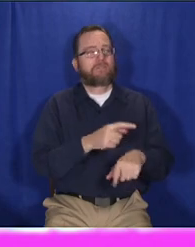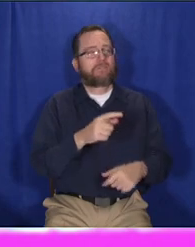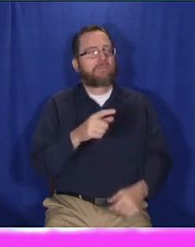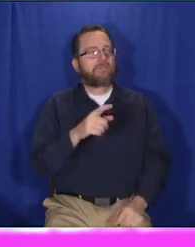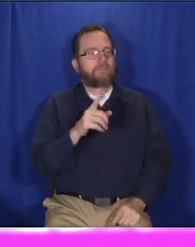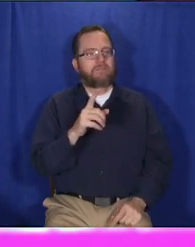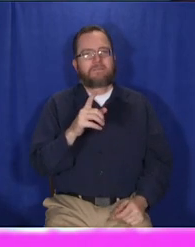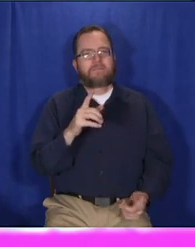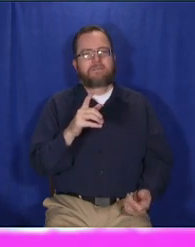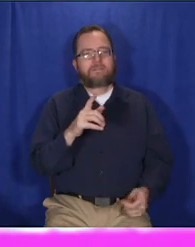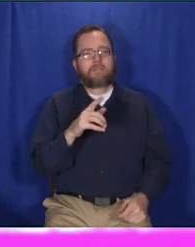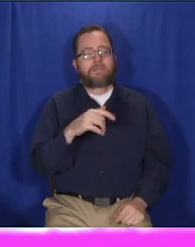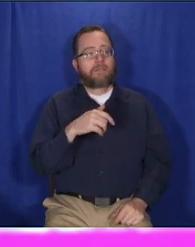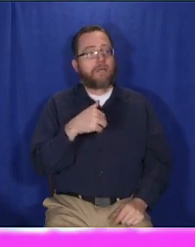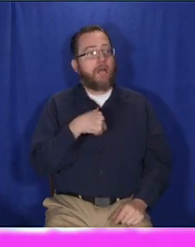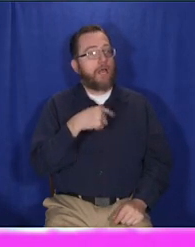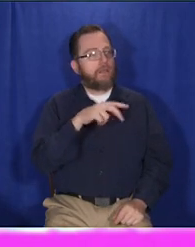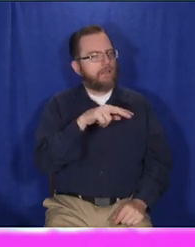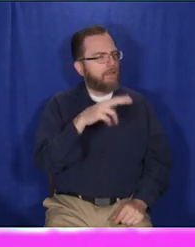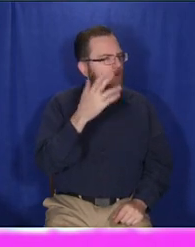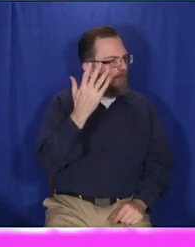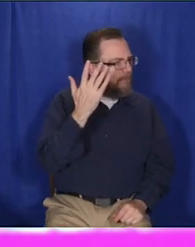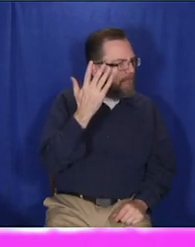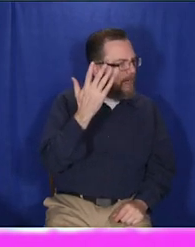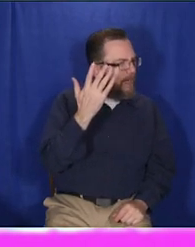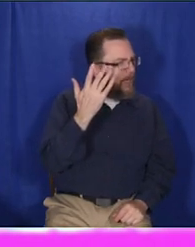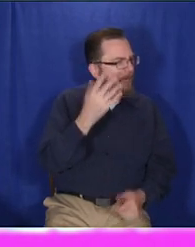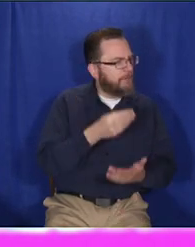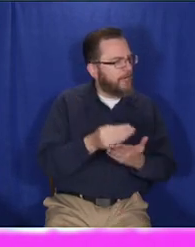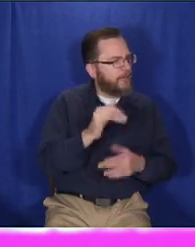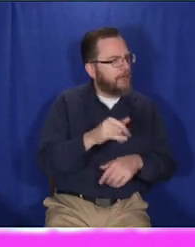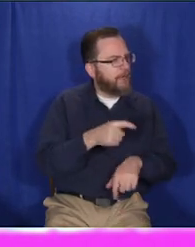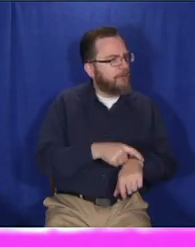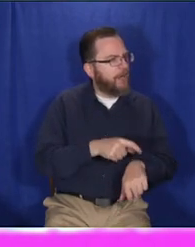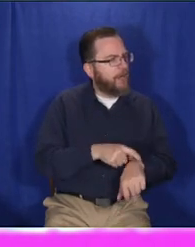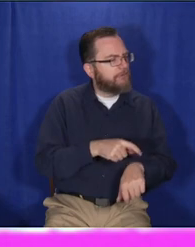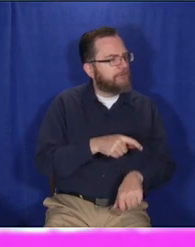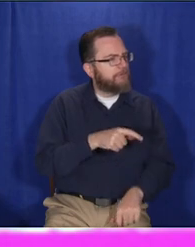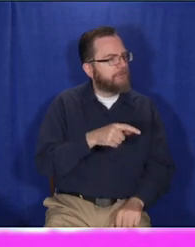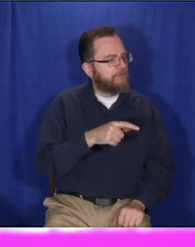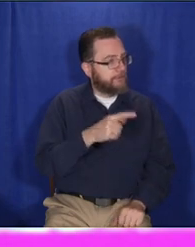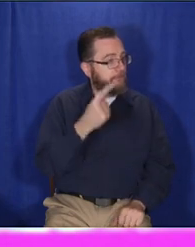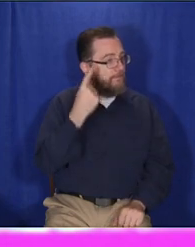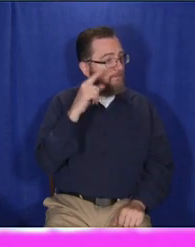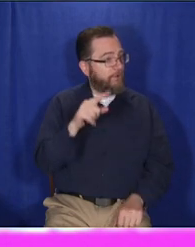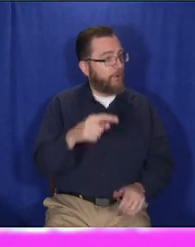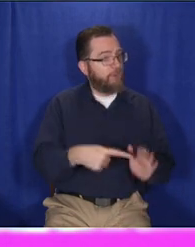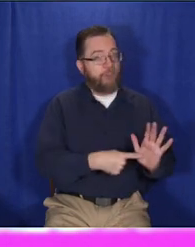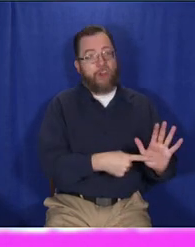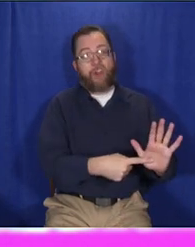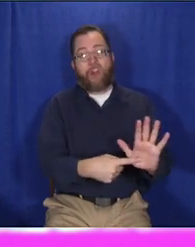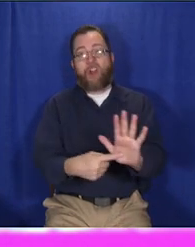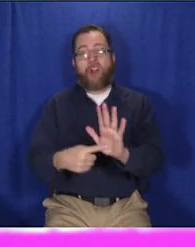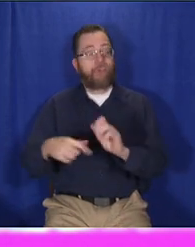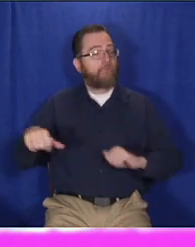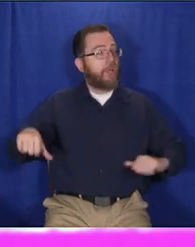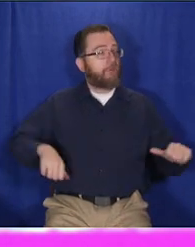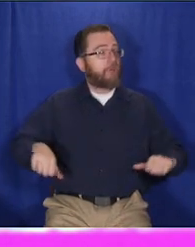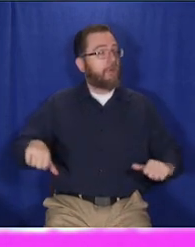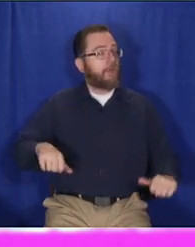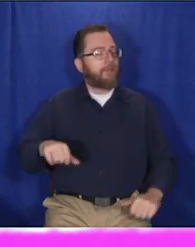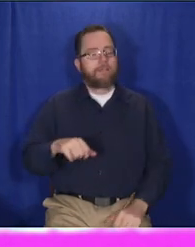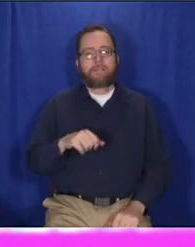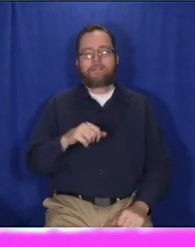walk around just flexing on everybody with his nice watch. No, he said the reason why he started collecting these watches, he said to me, he said, Mike, this watch I have right